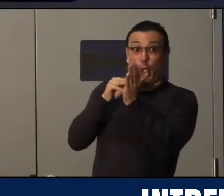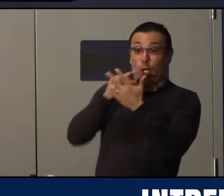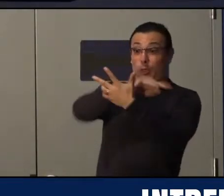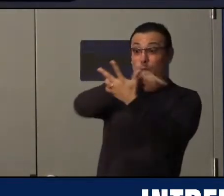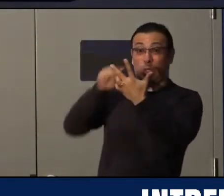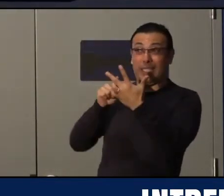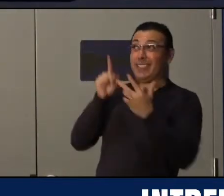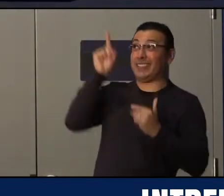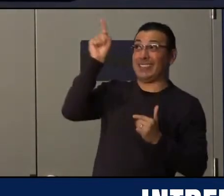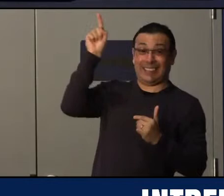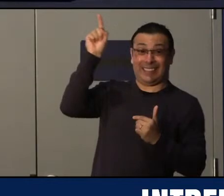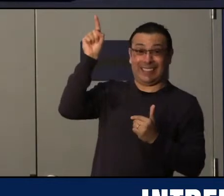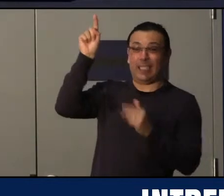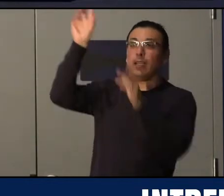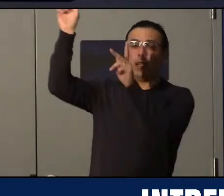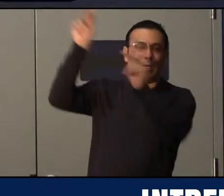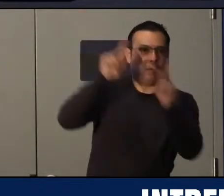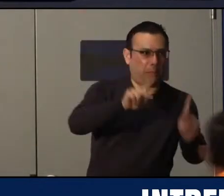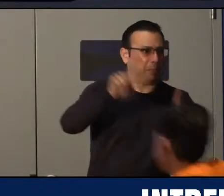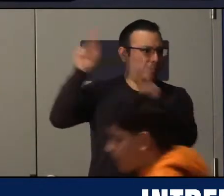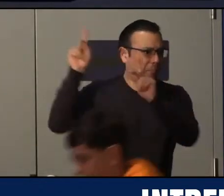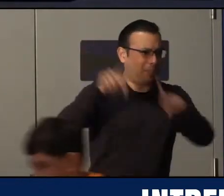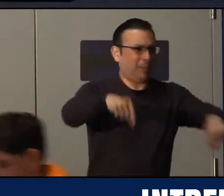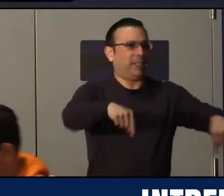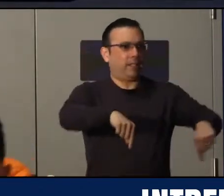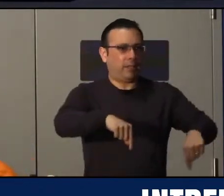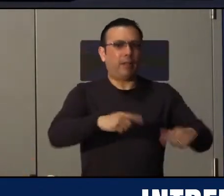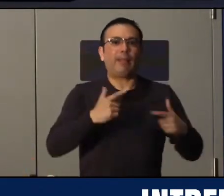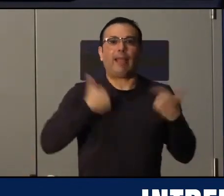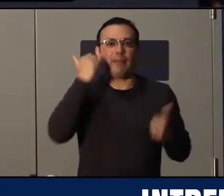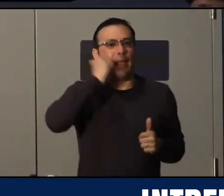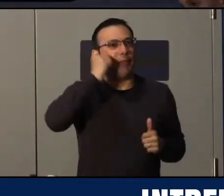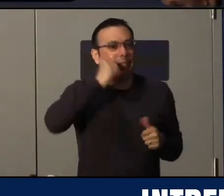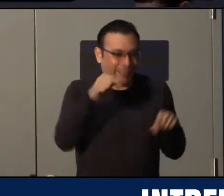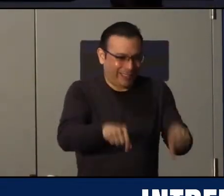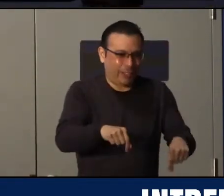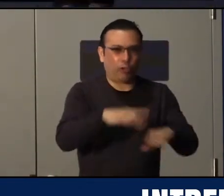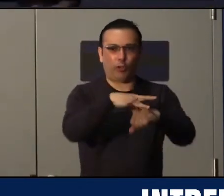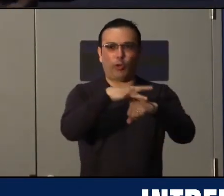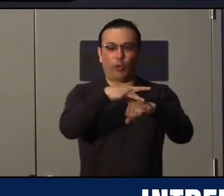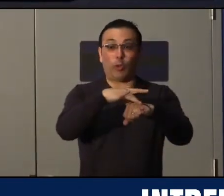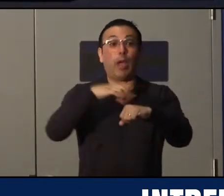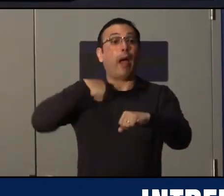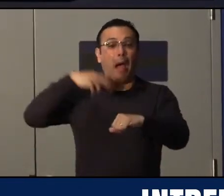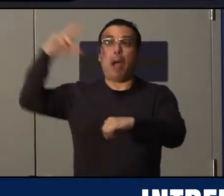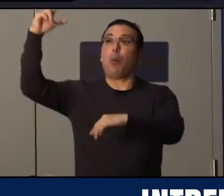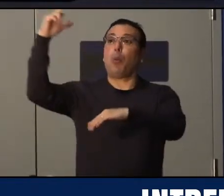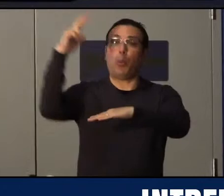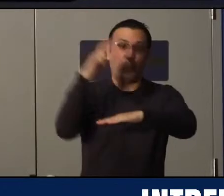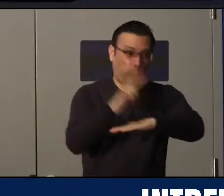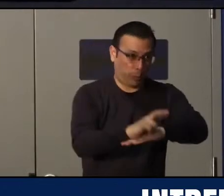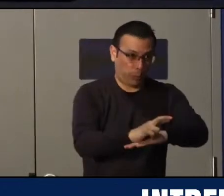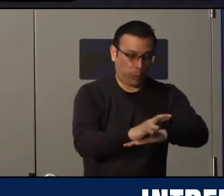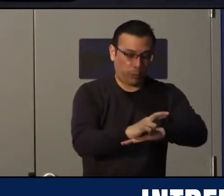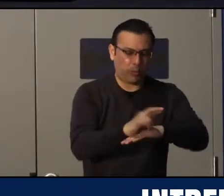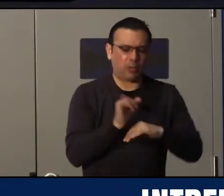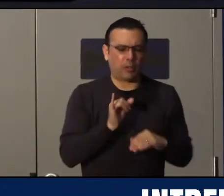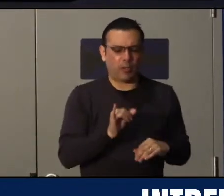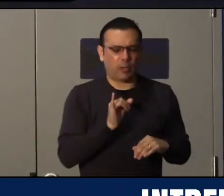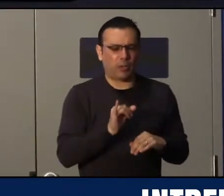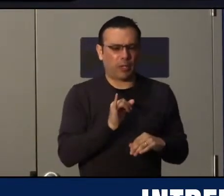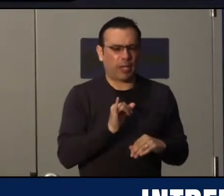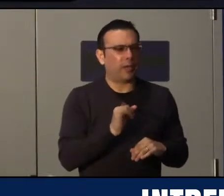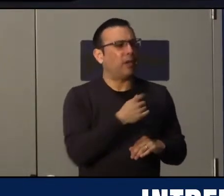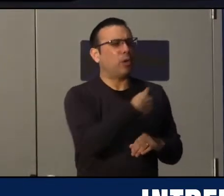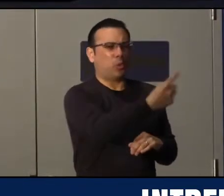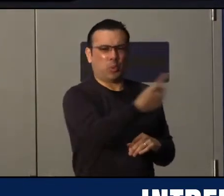blue line into our daily lives. I came back to Earth knowing that by behaving like crewmates, not